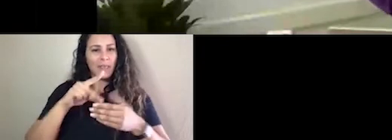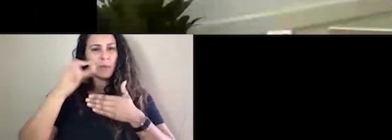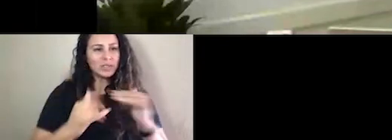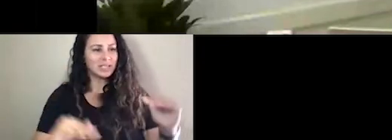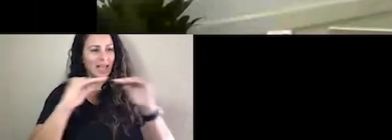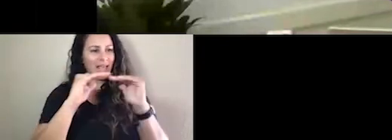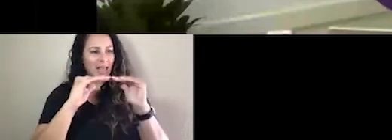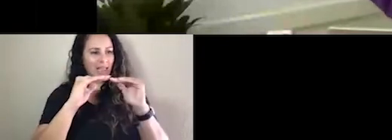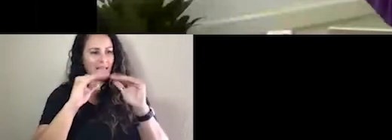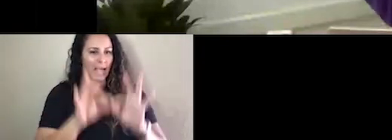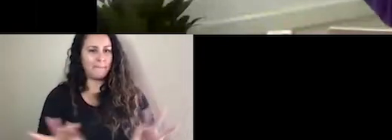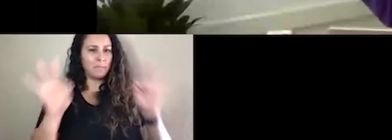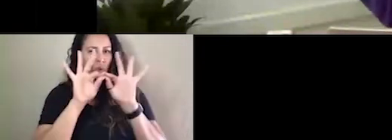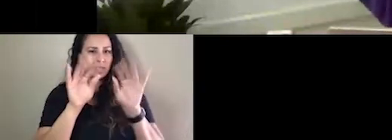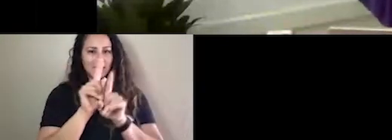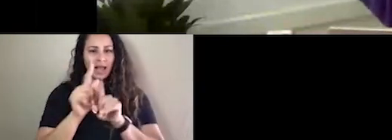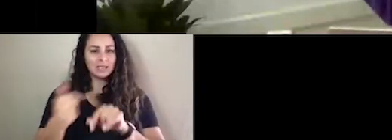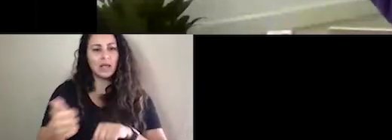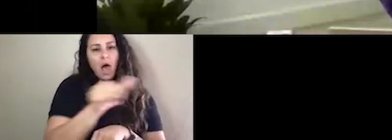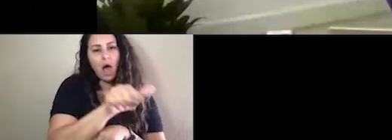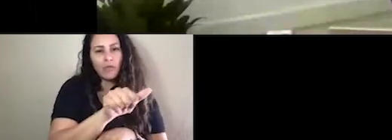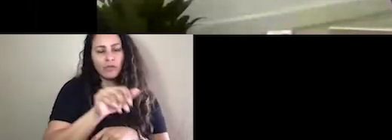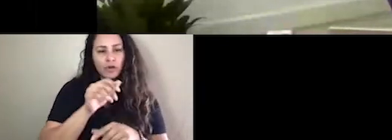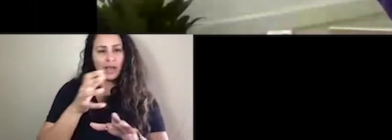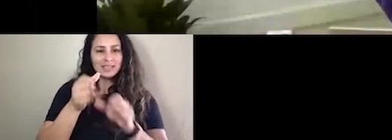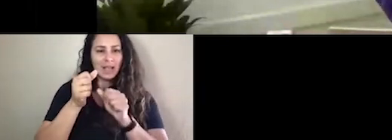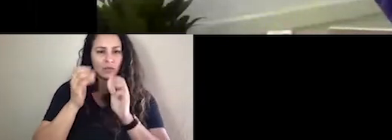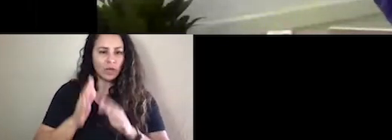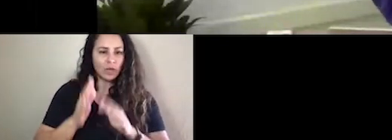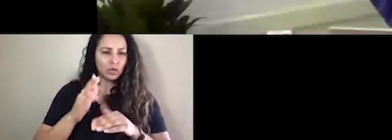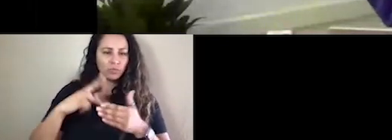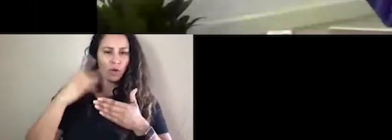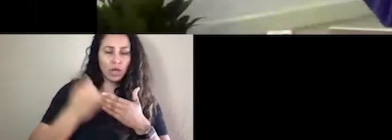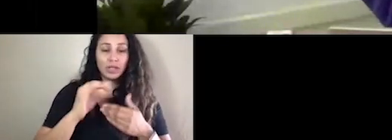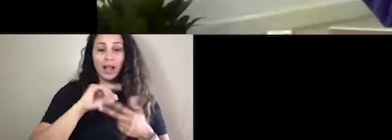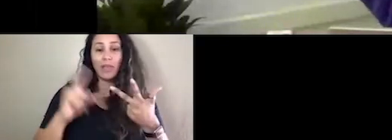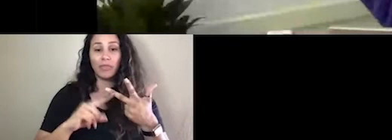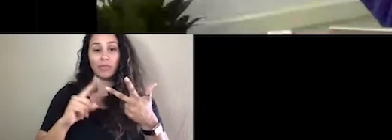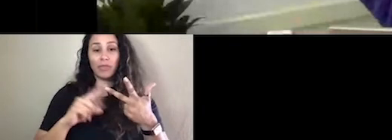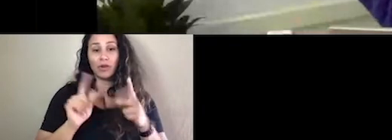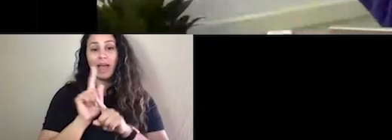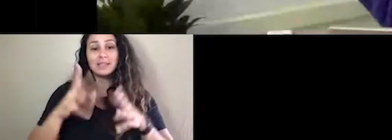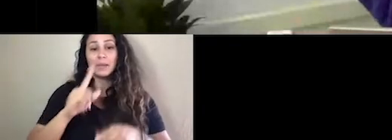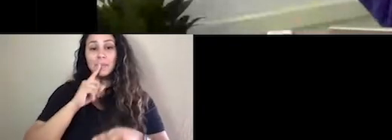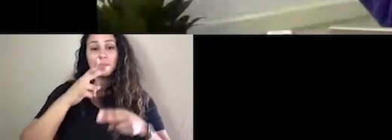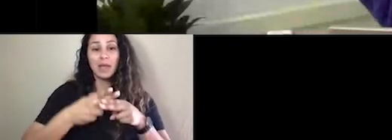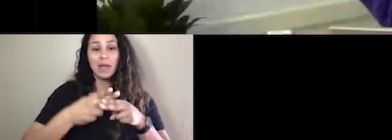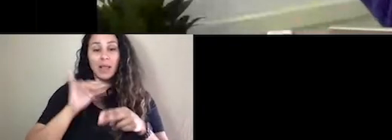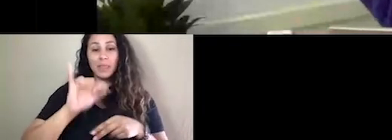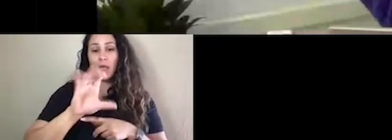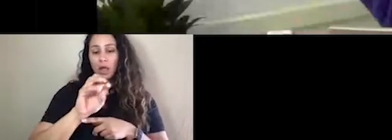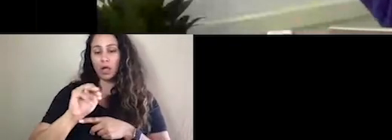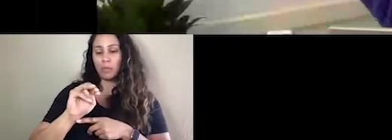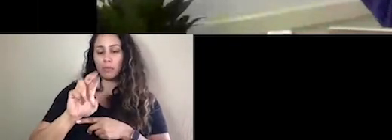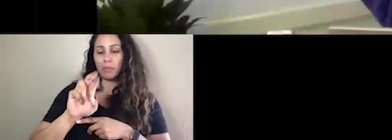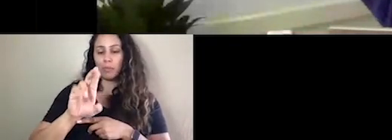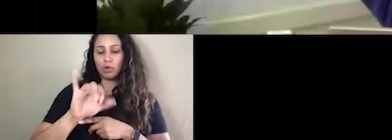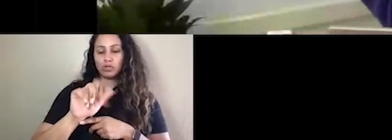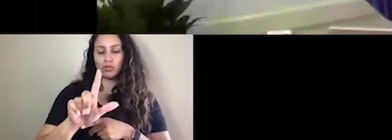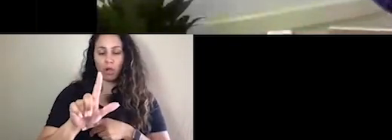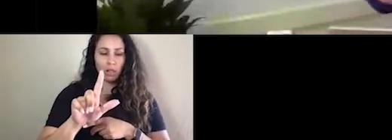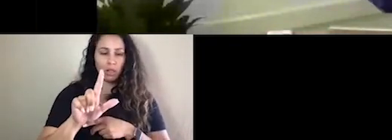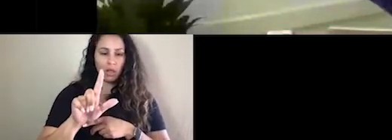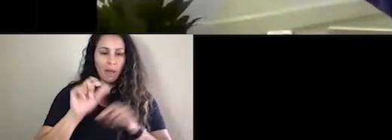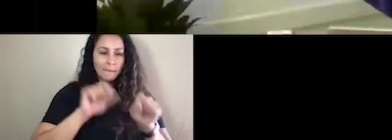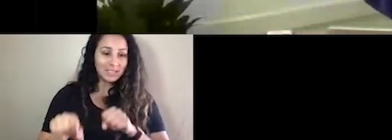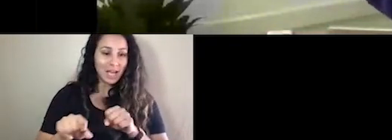important as other external projects. And the third point, as mentioned, the commercial potential. So these are